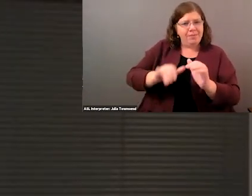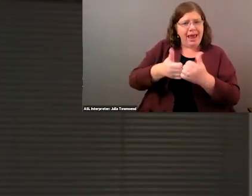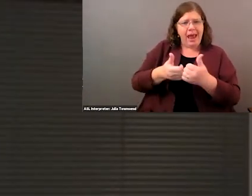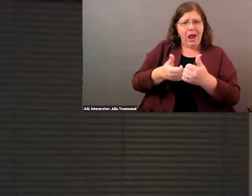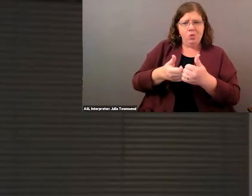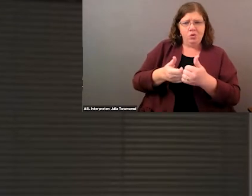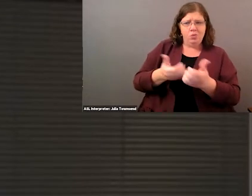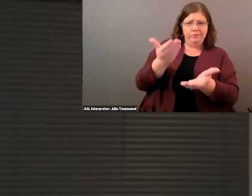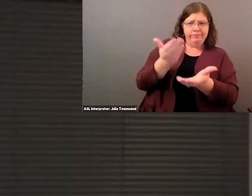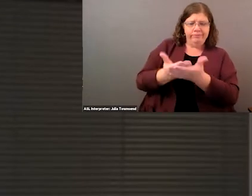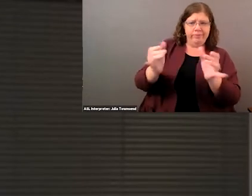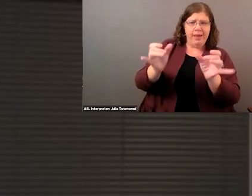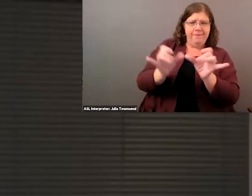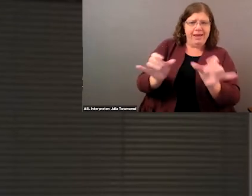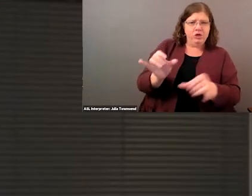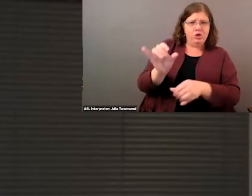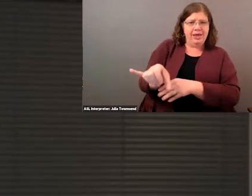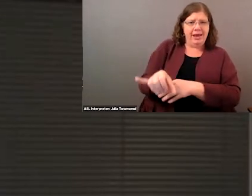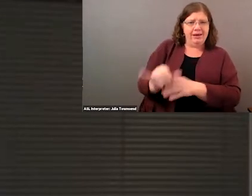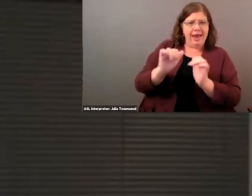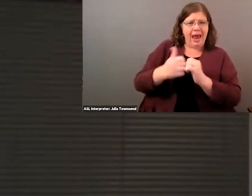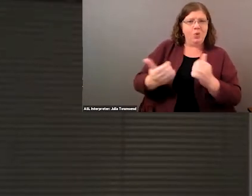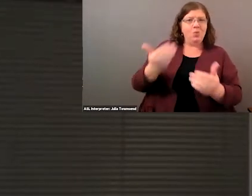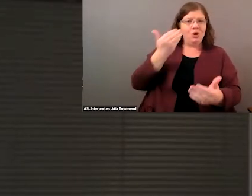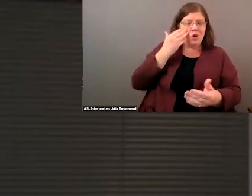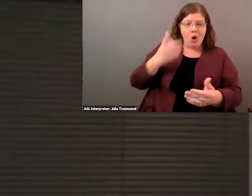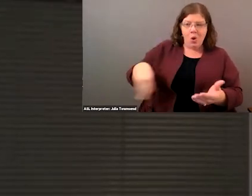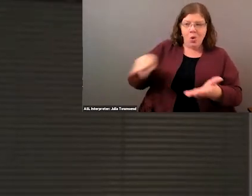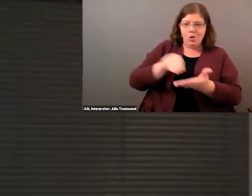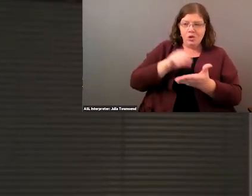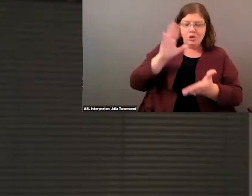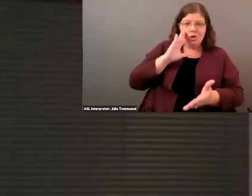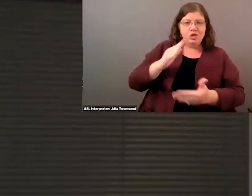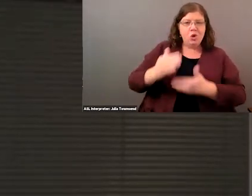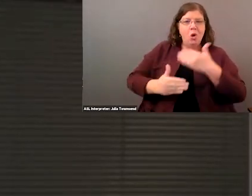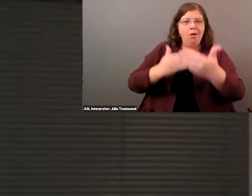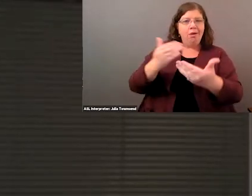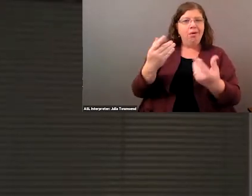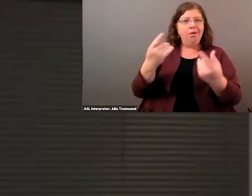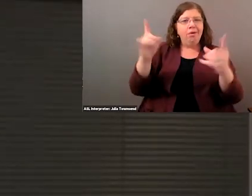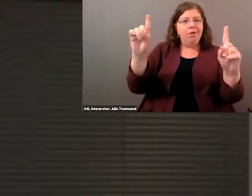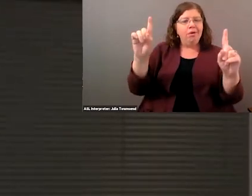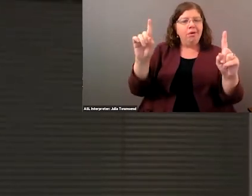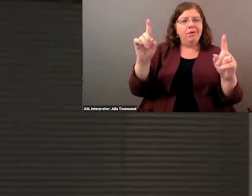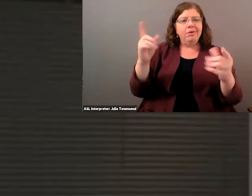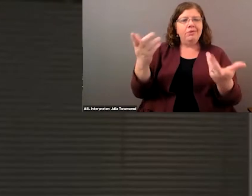our return on investment? So that's something I like to hear about that. Thank you.